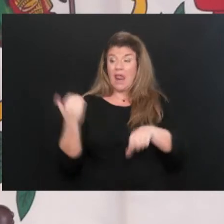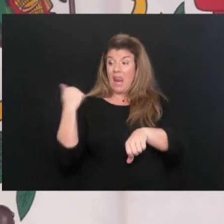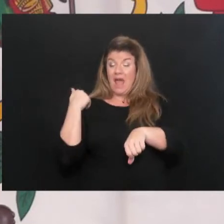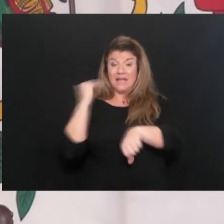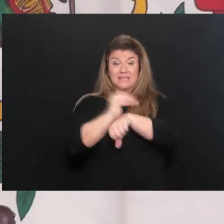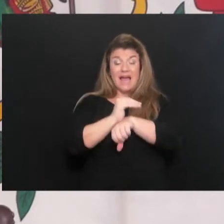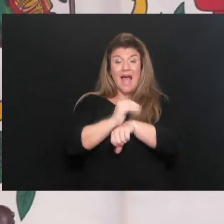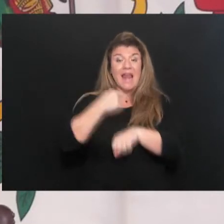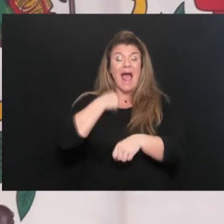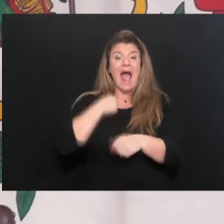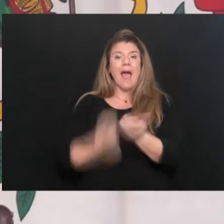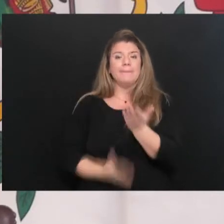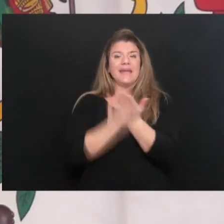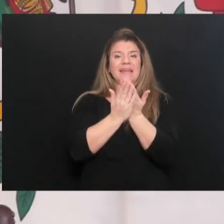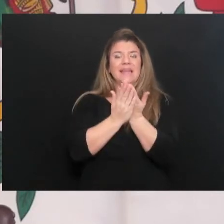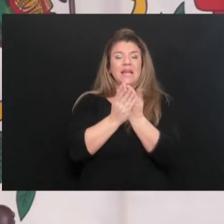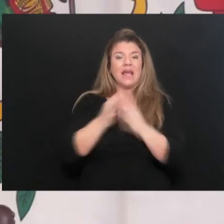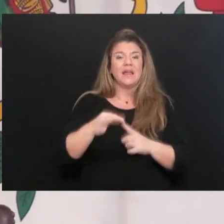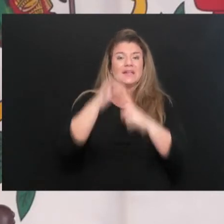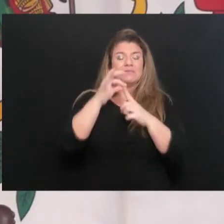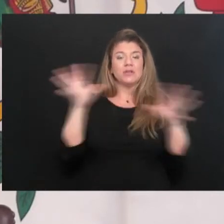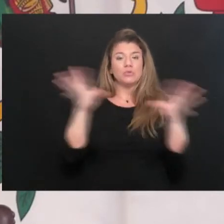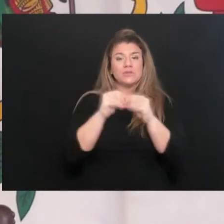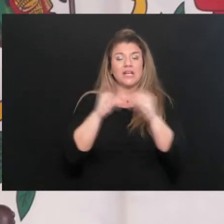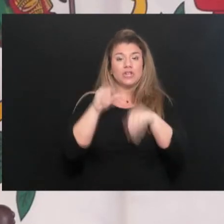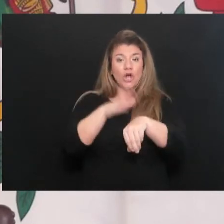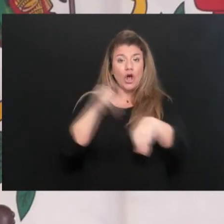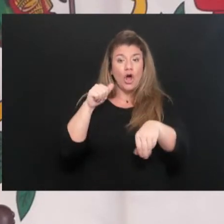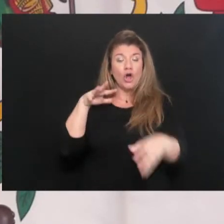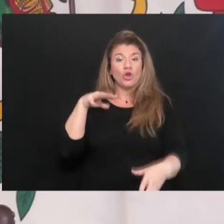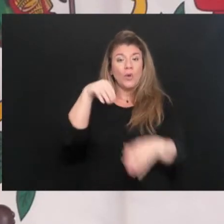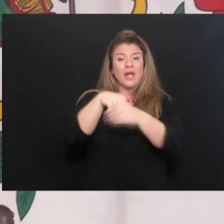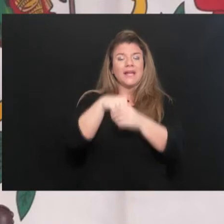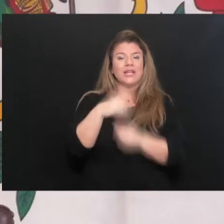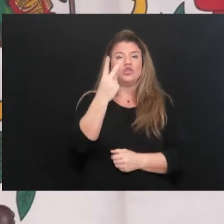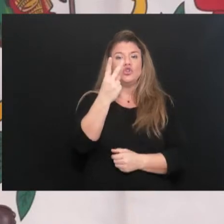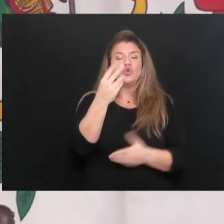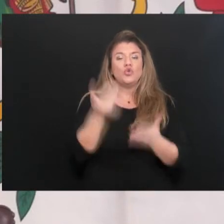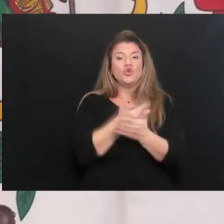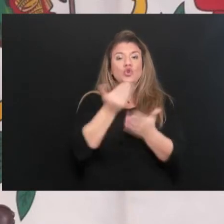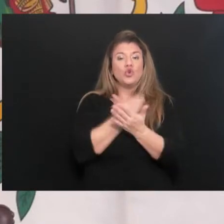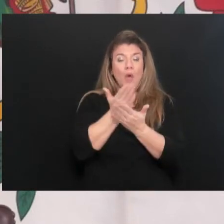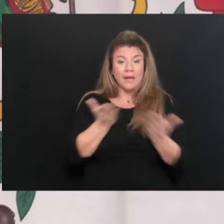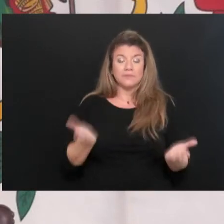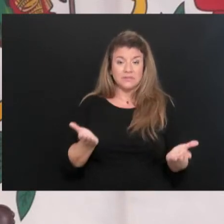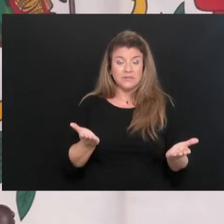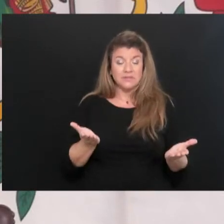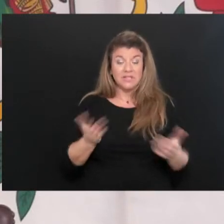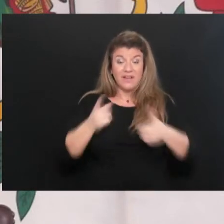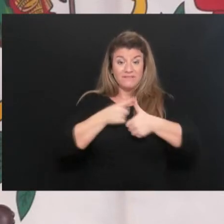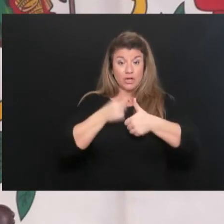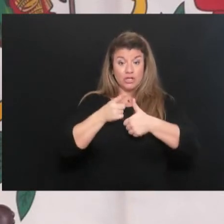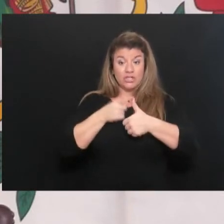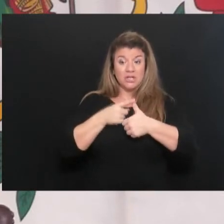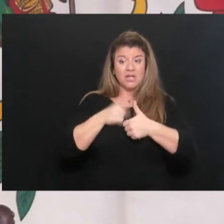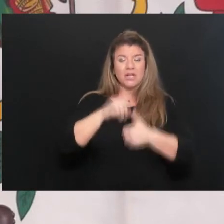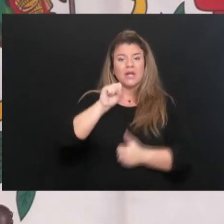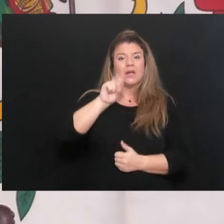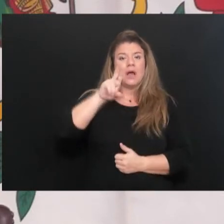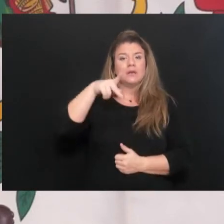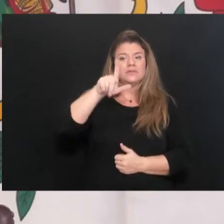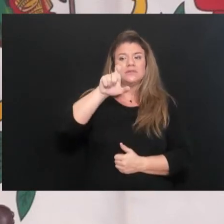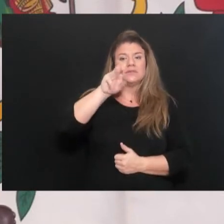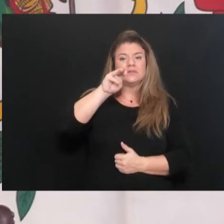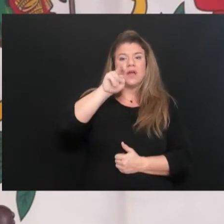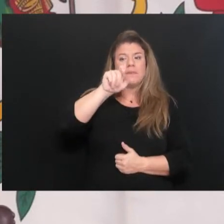amended the special session call to include 2 additional items. The first is a supplemental appropriation